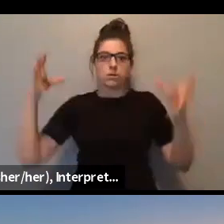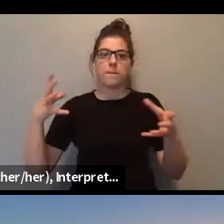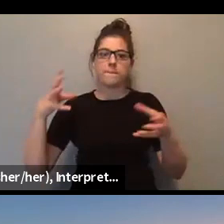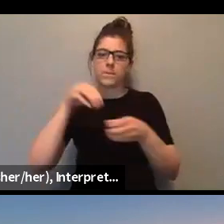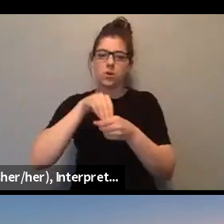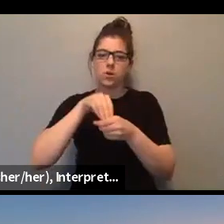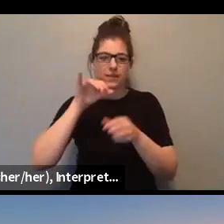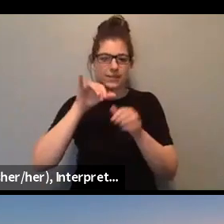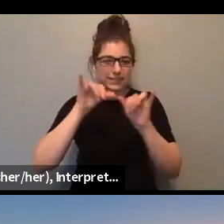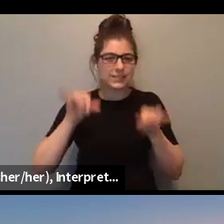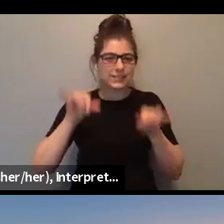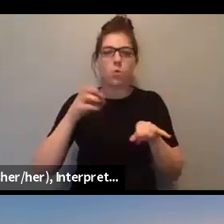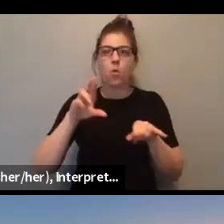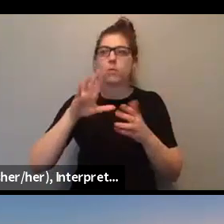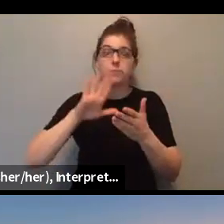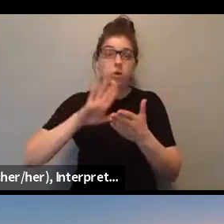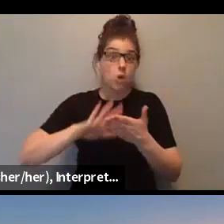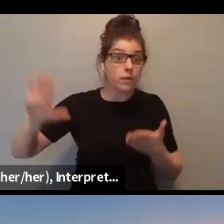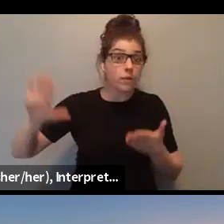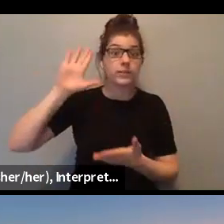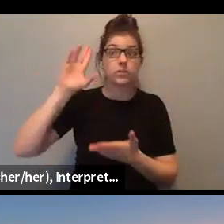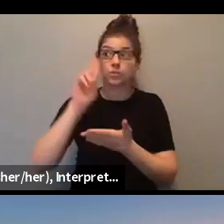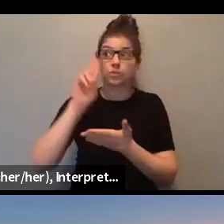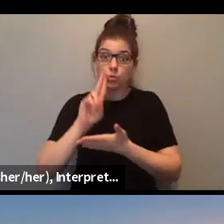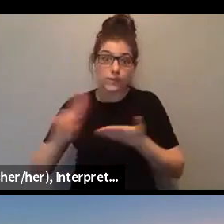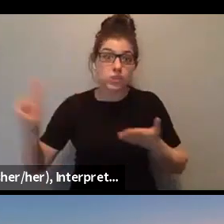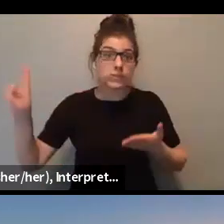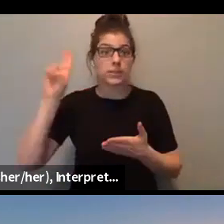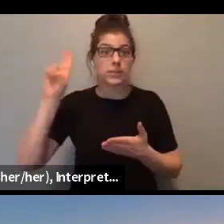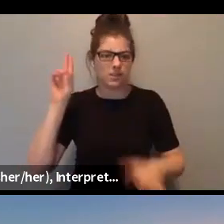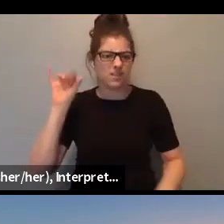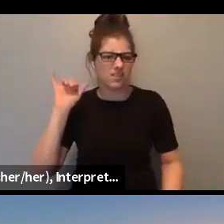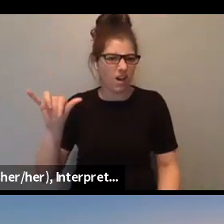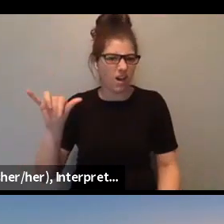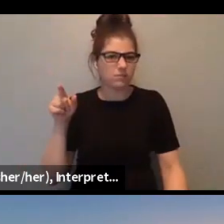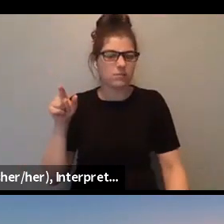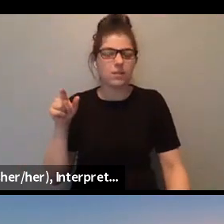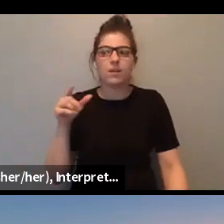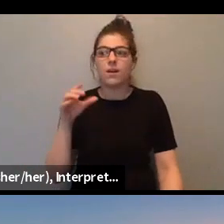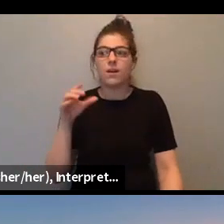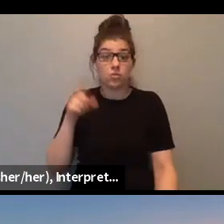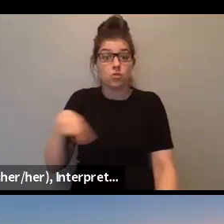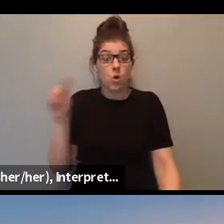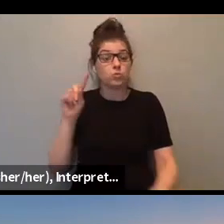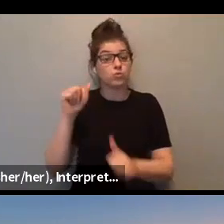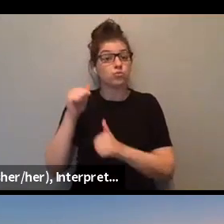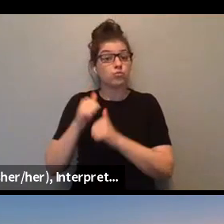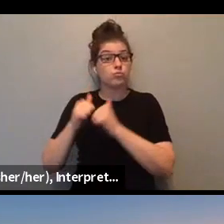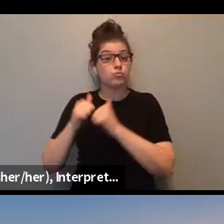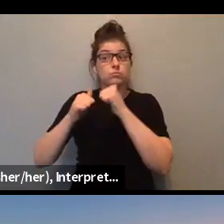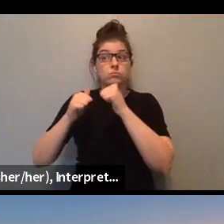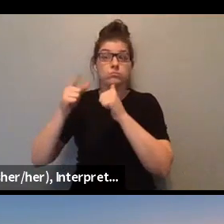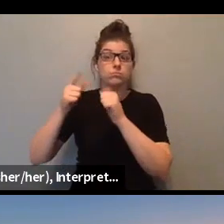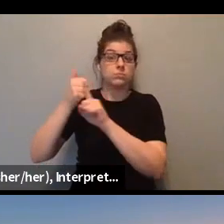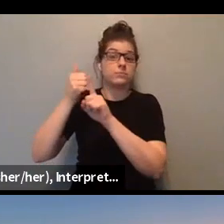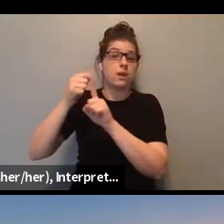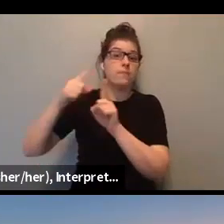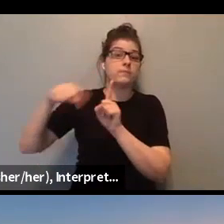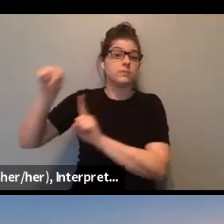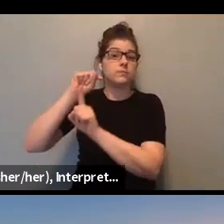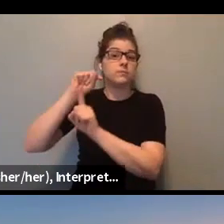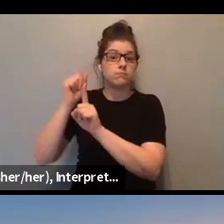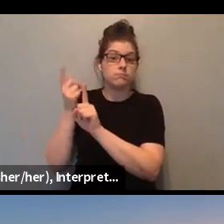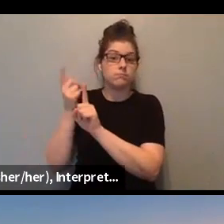a college or university, and those larger structures do not give